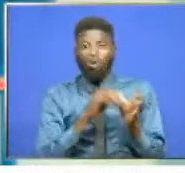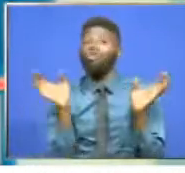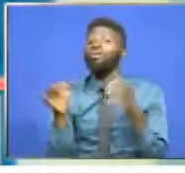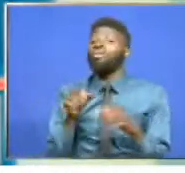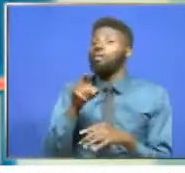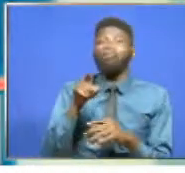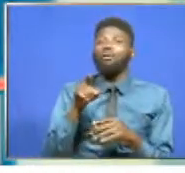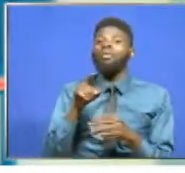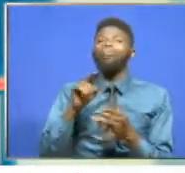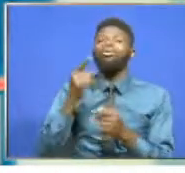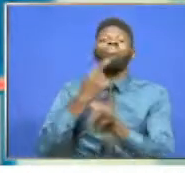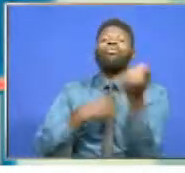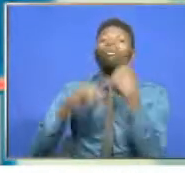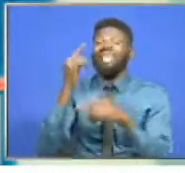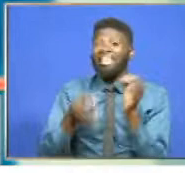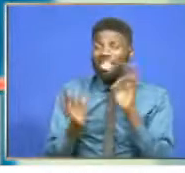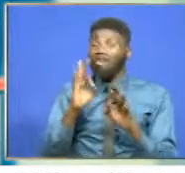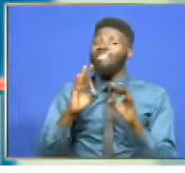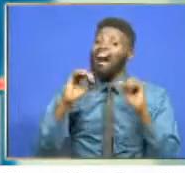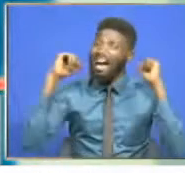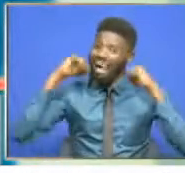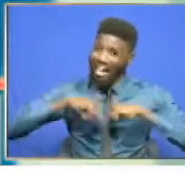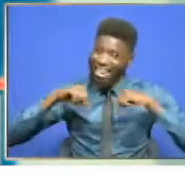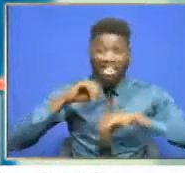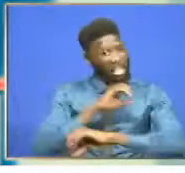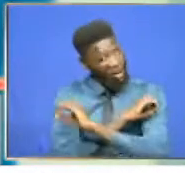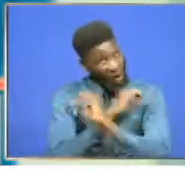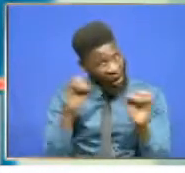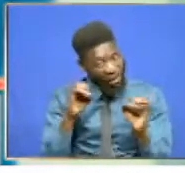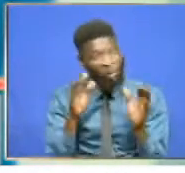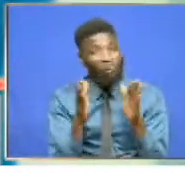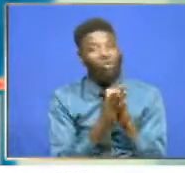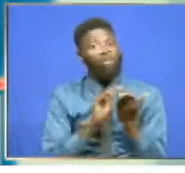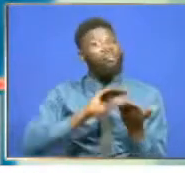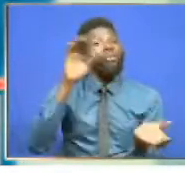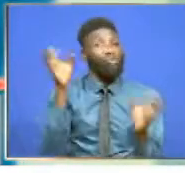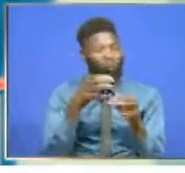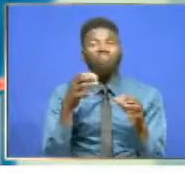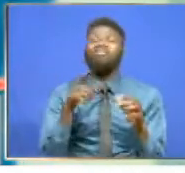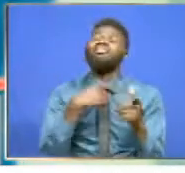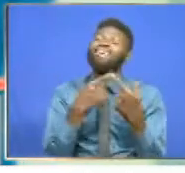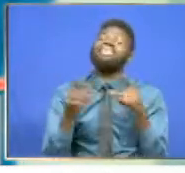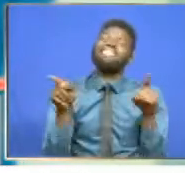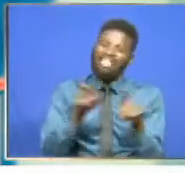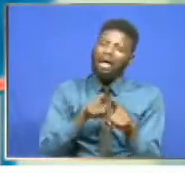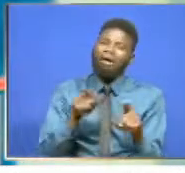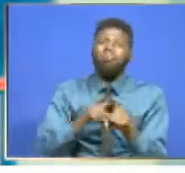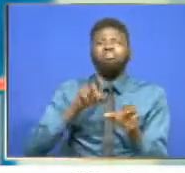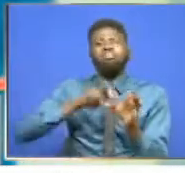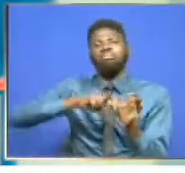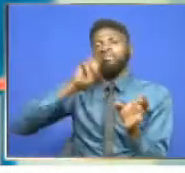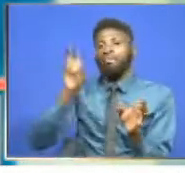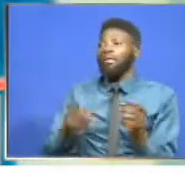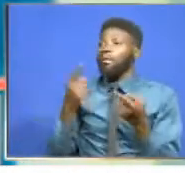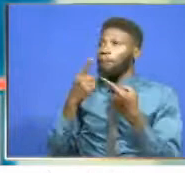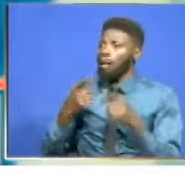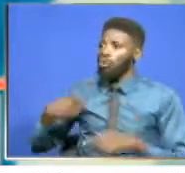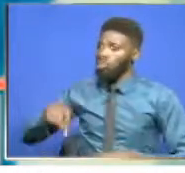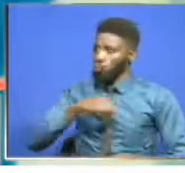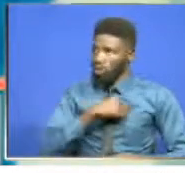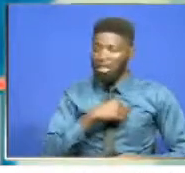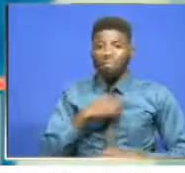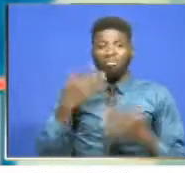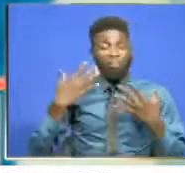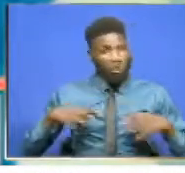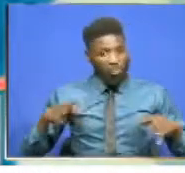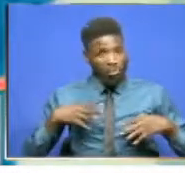agree with it, you just step aside. Yes. But I must confess that as citizens we and members of various